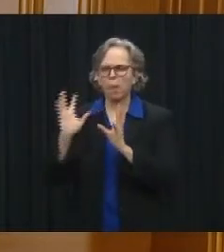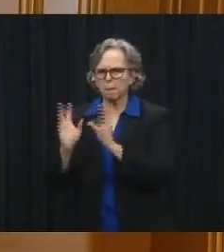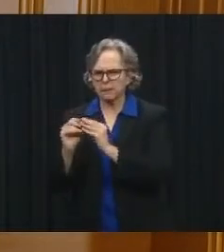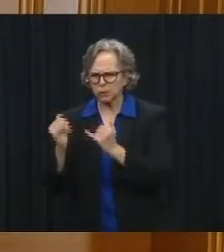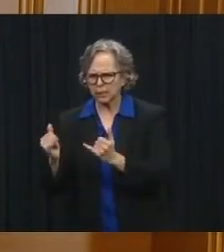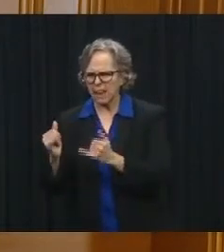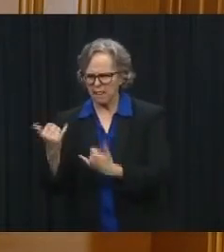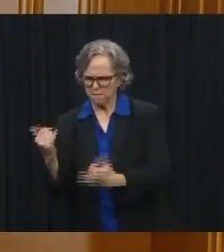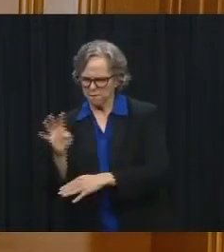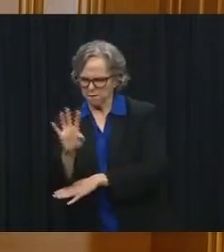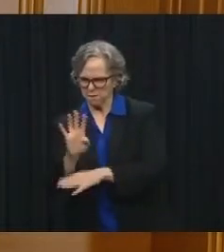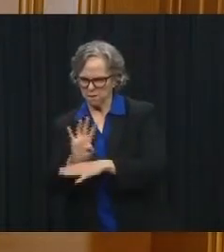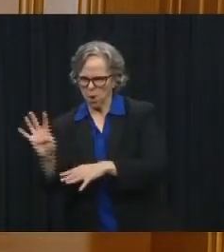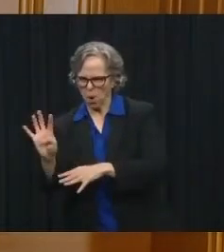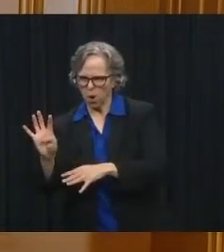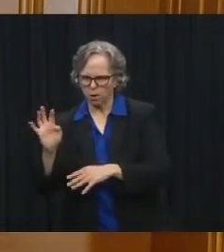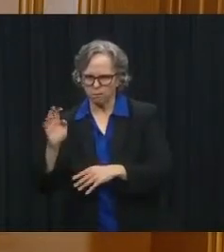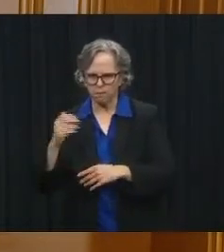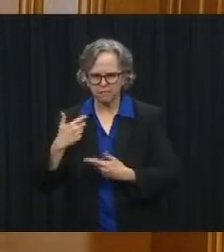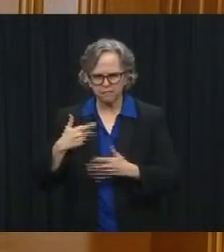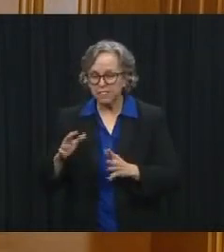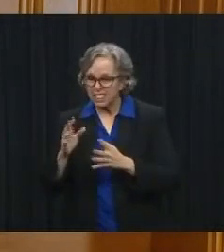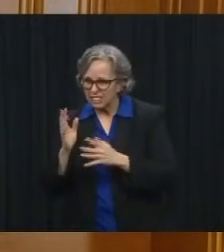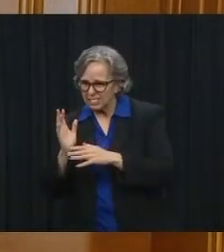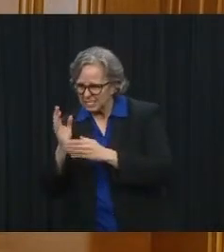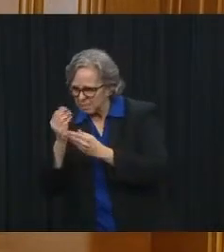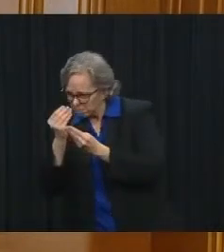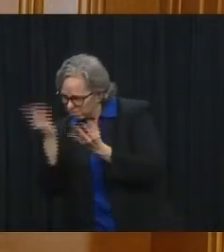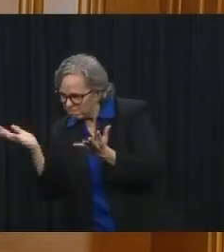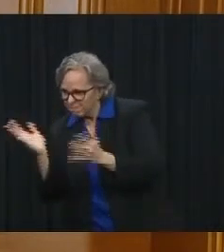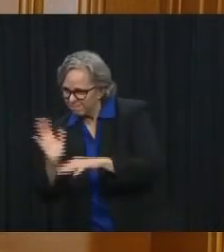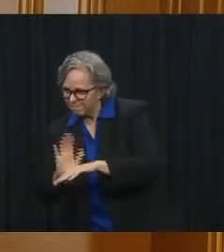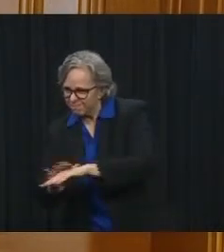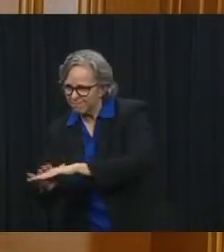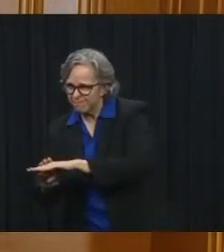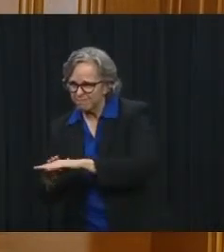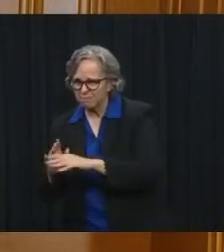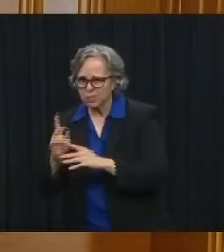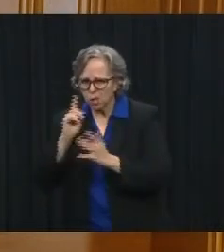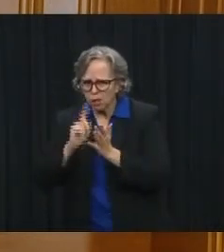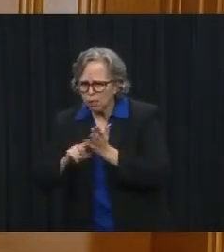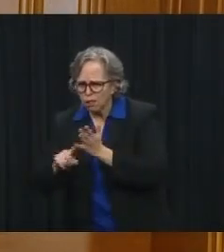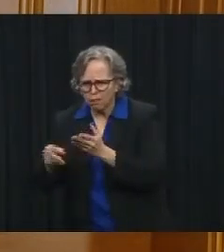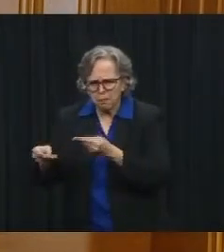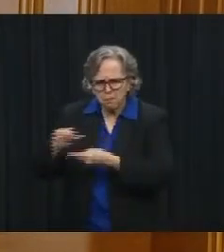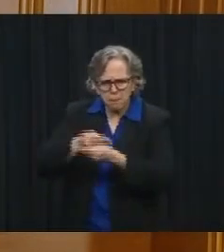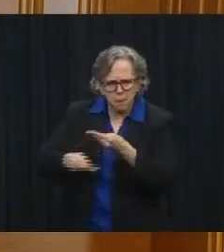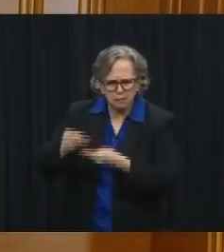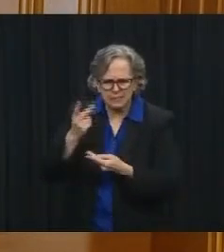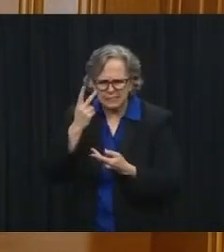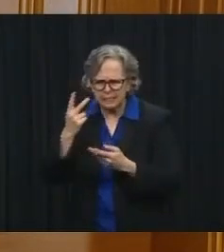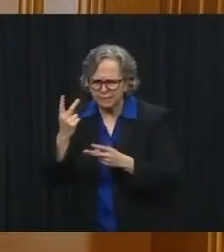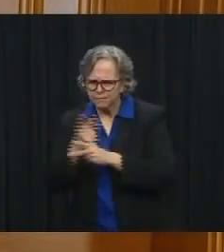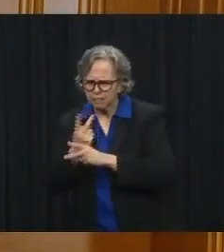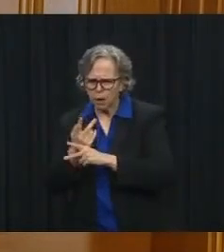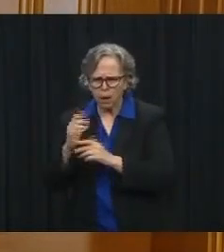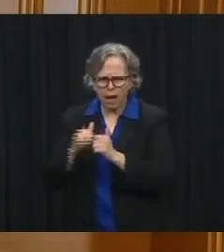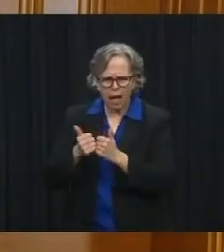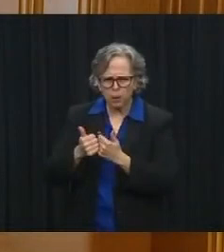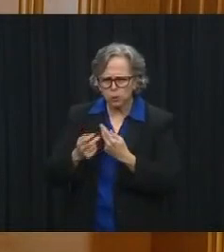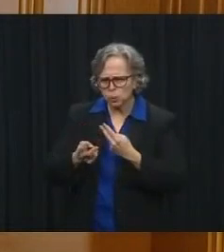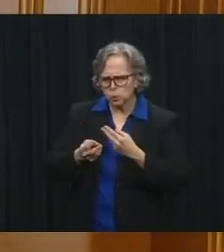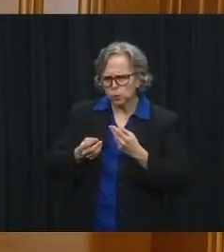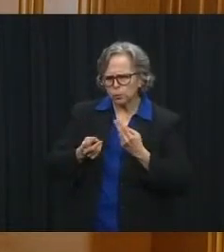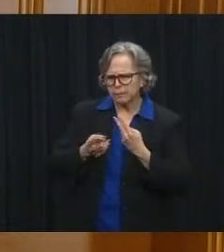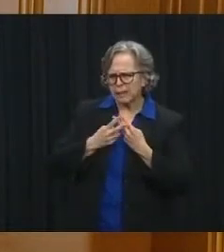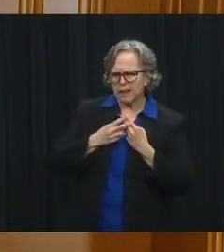instructed each one of them to look for cuts that they can make immediately in their budgets and in their